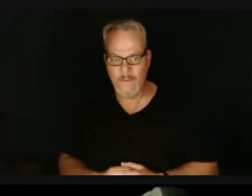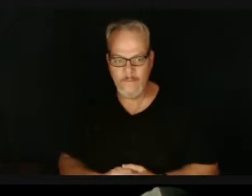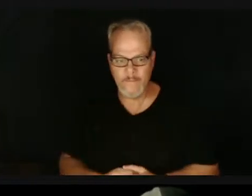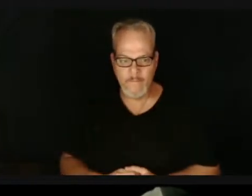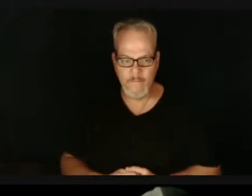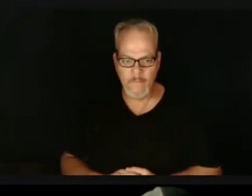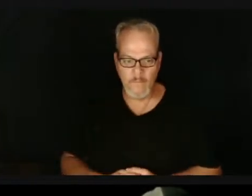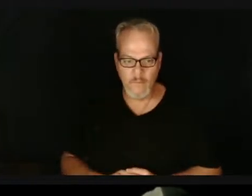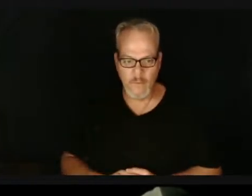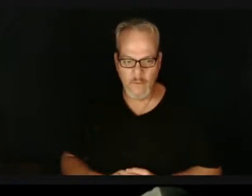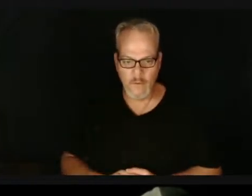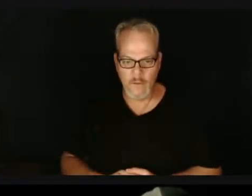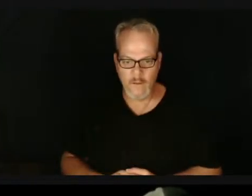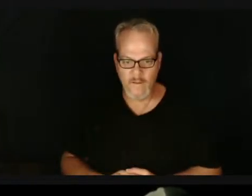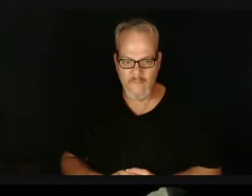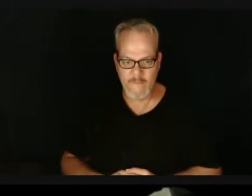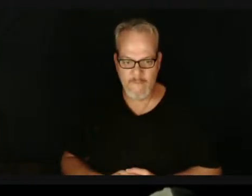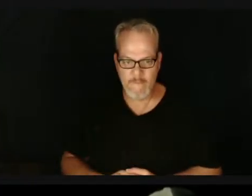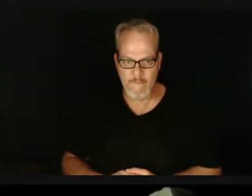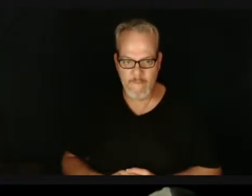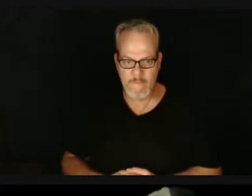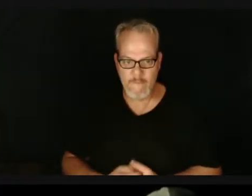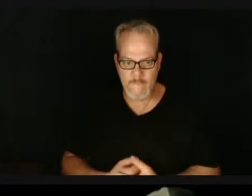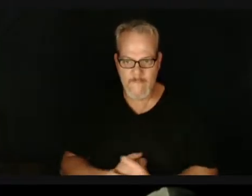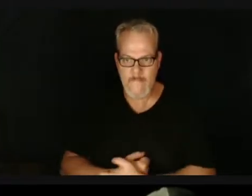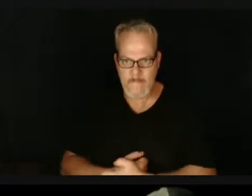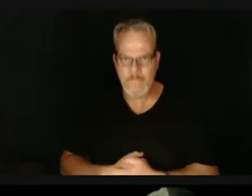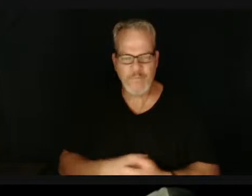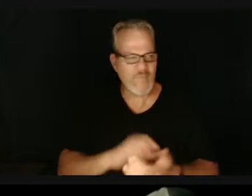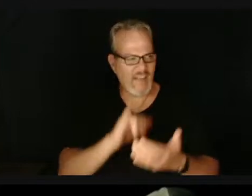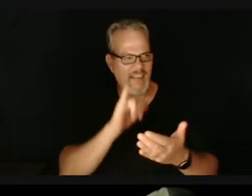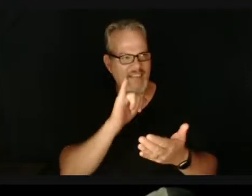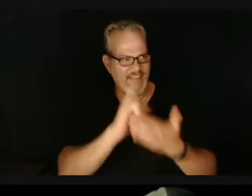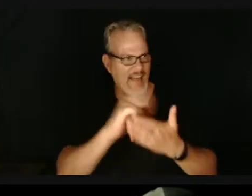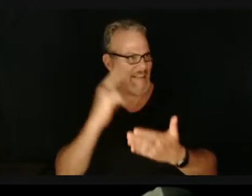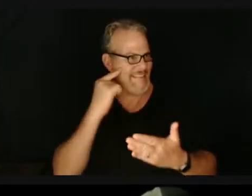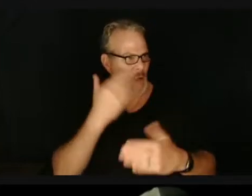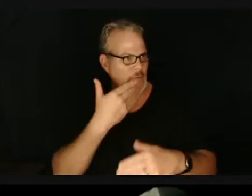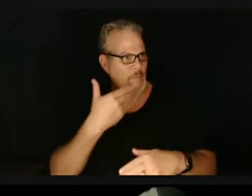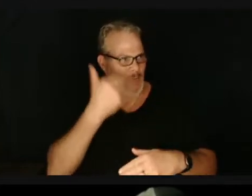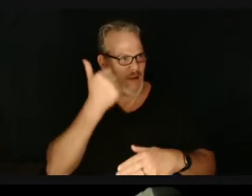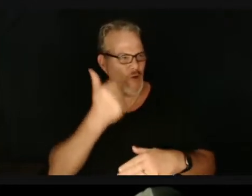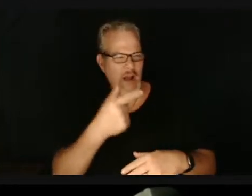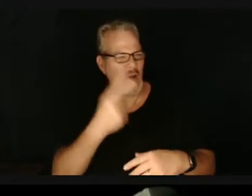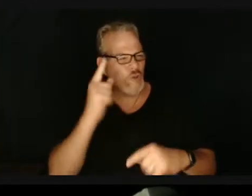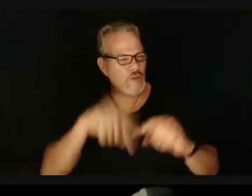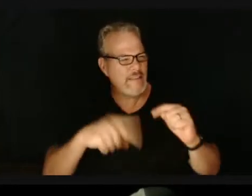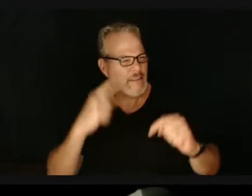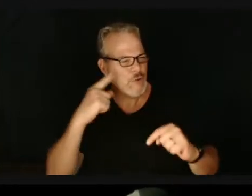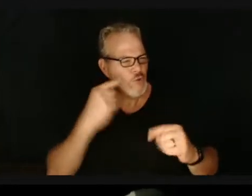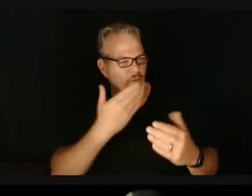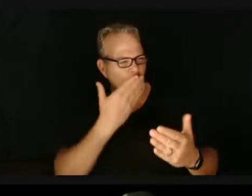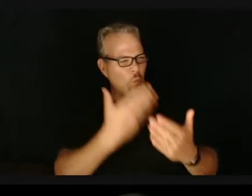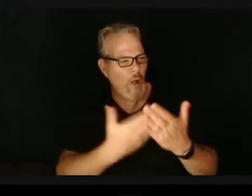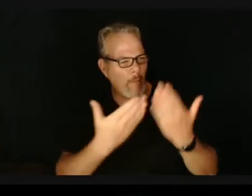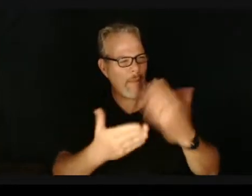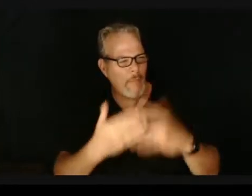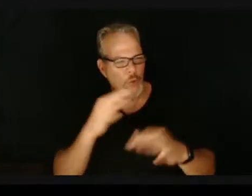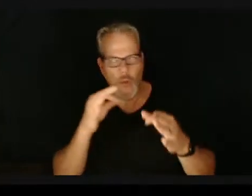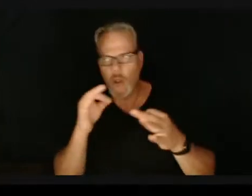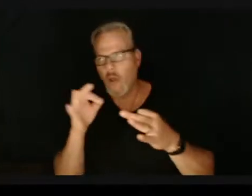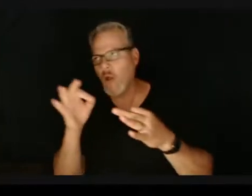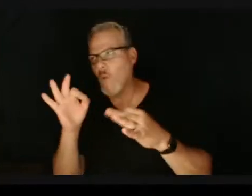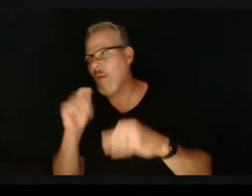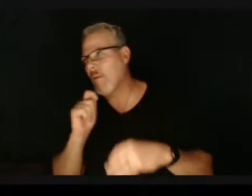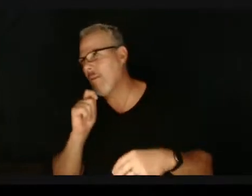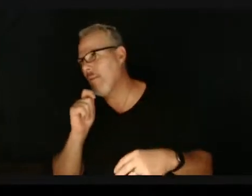Yeah, let's see here. That sounds better. It was just really wonky. You weren't talking that loud. You were looking away. I think like it just, yeah. All